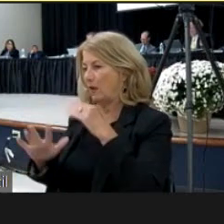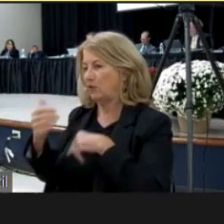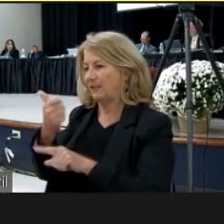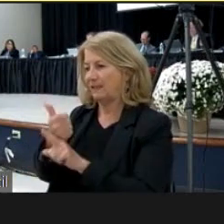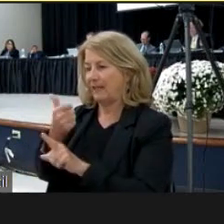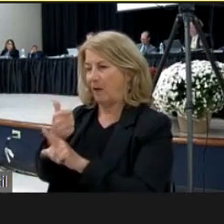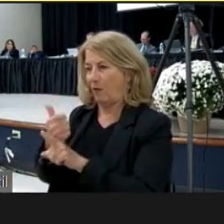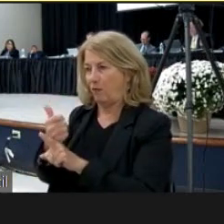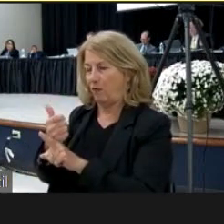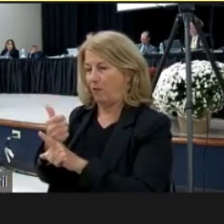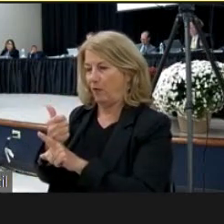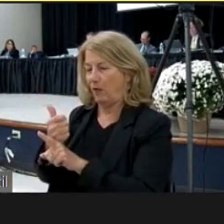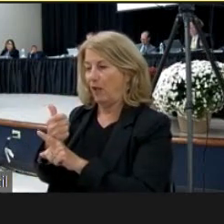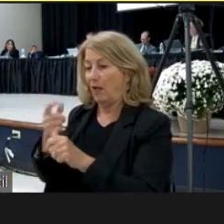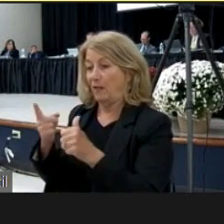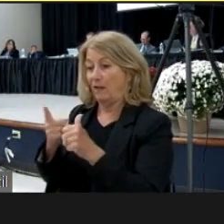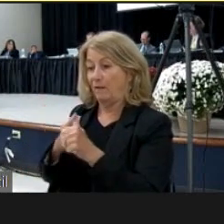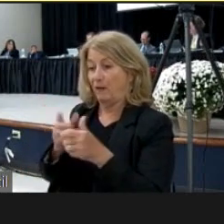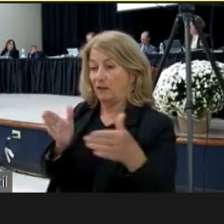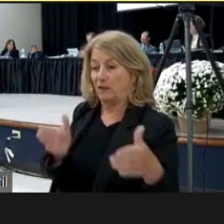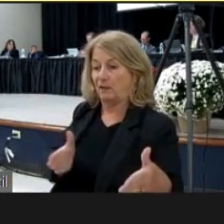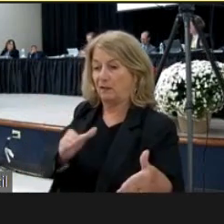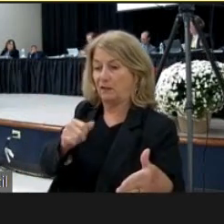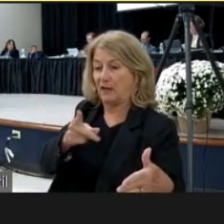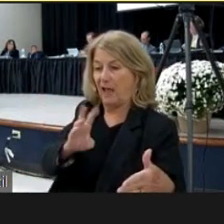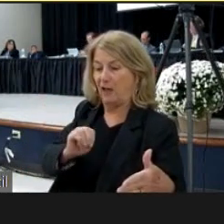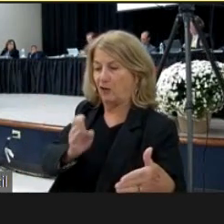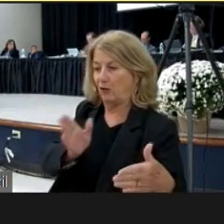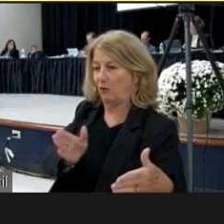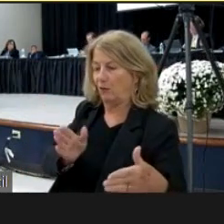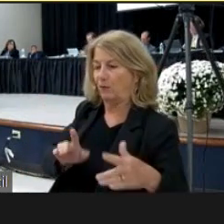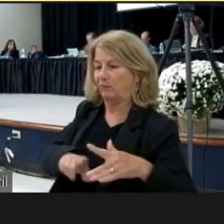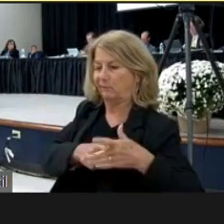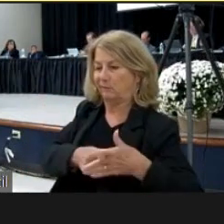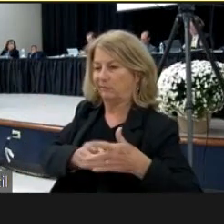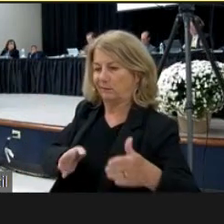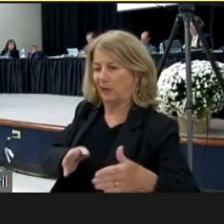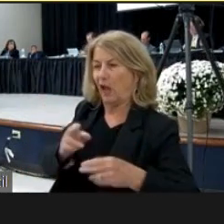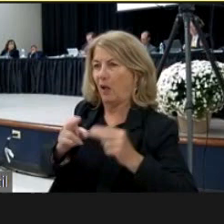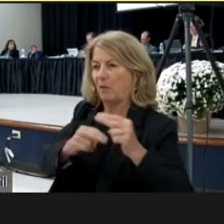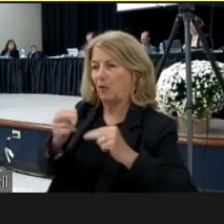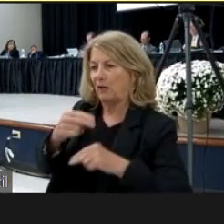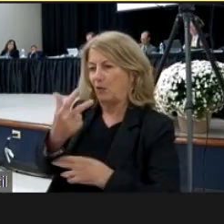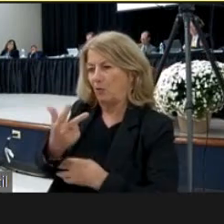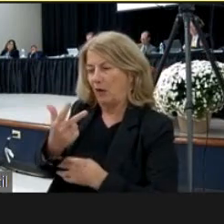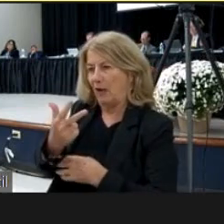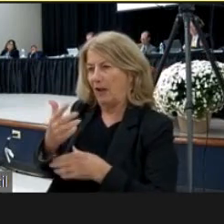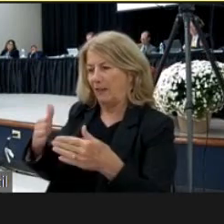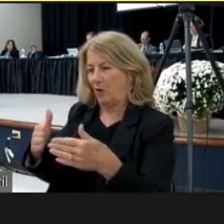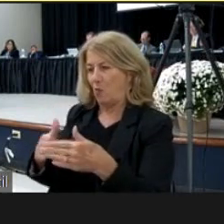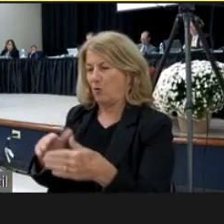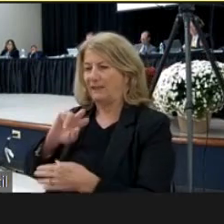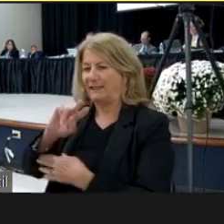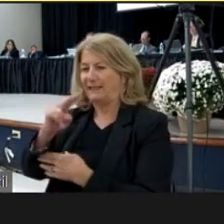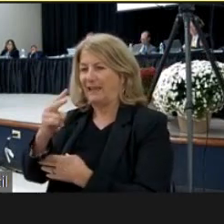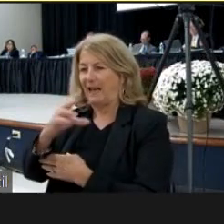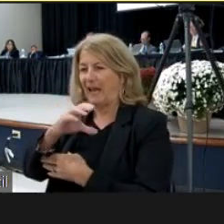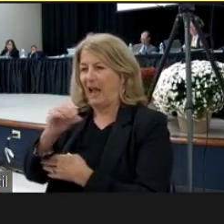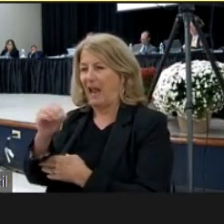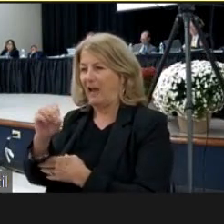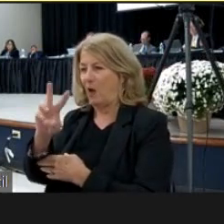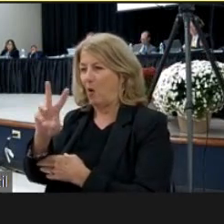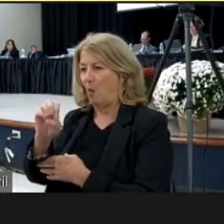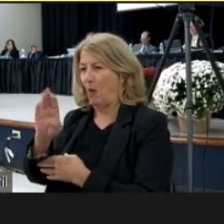So the first phase I mentioned before are what we call Building 3, which is down at the corner of Second and Webster. That is open